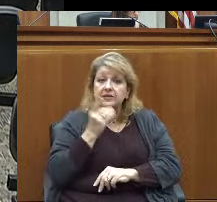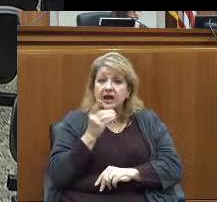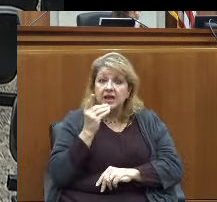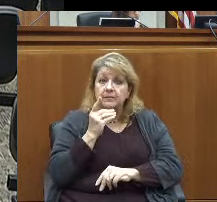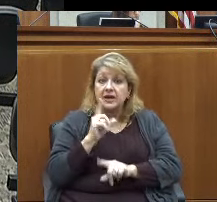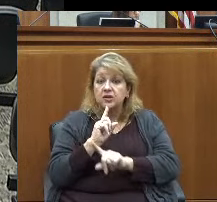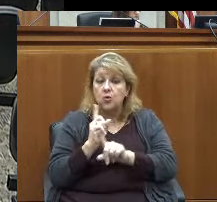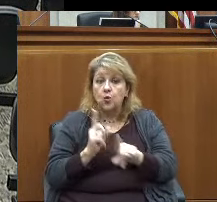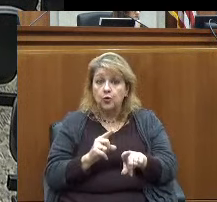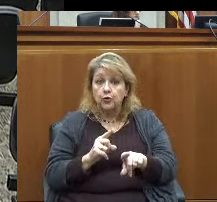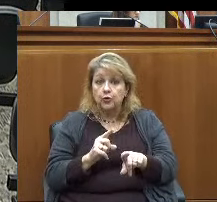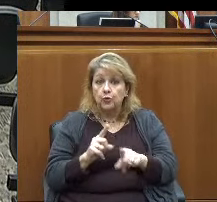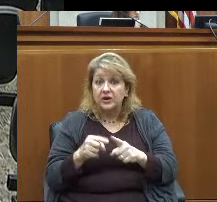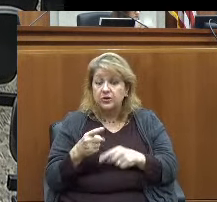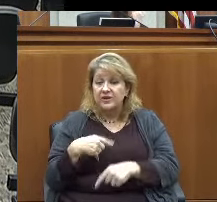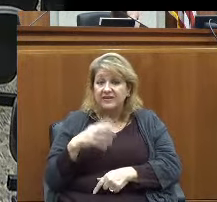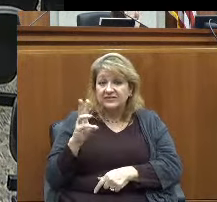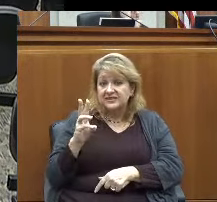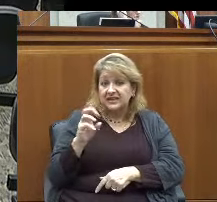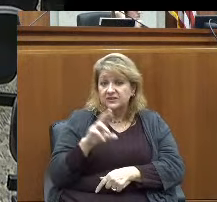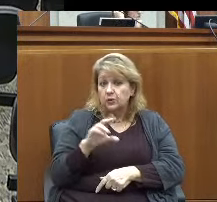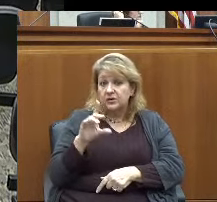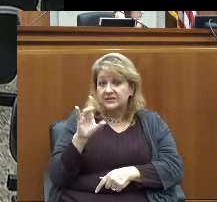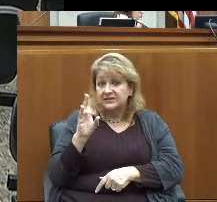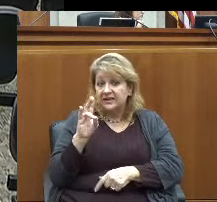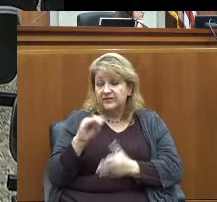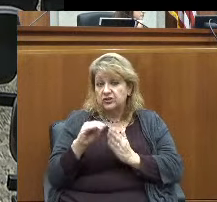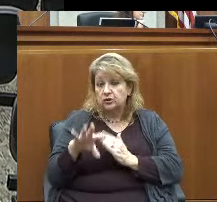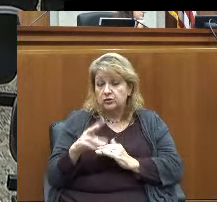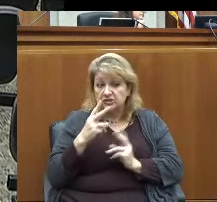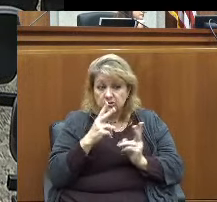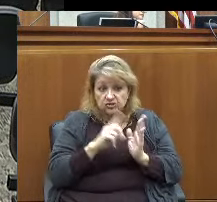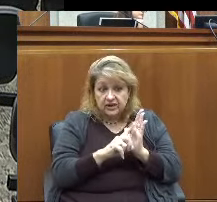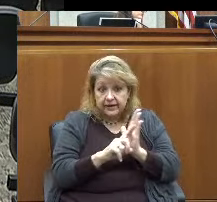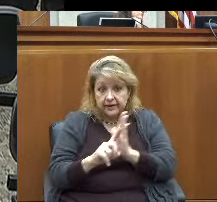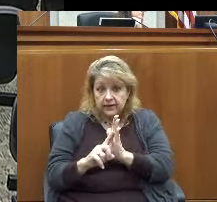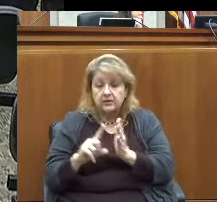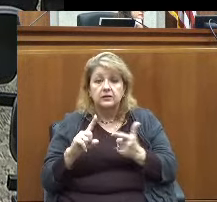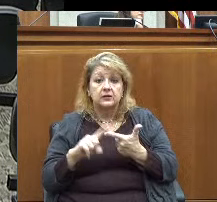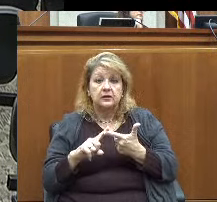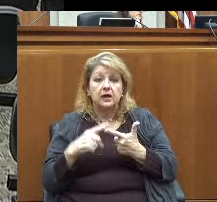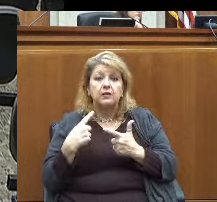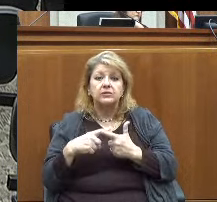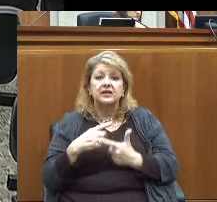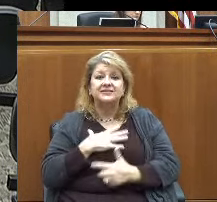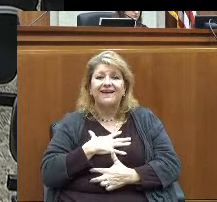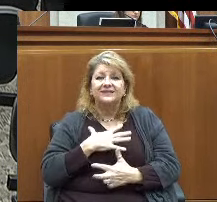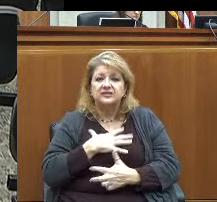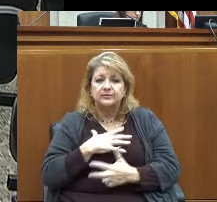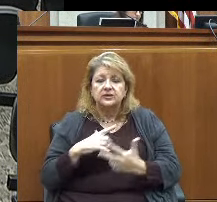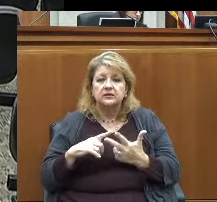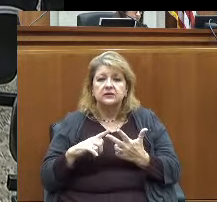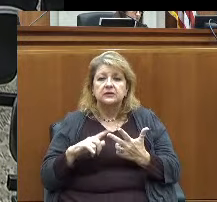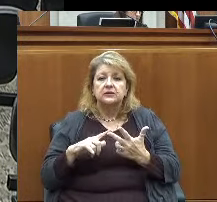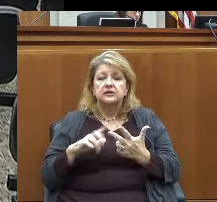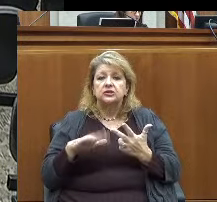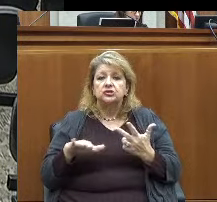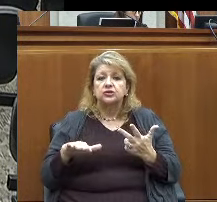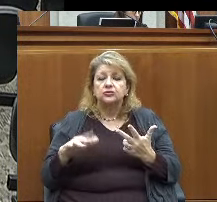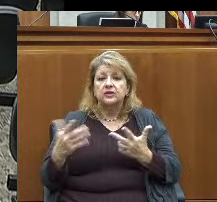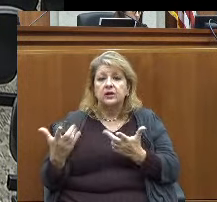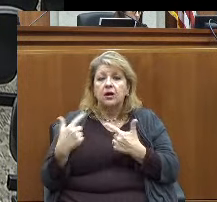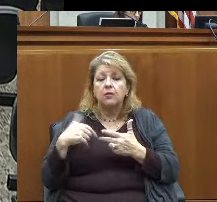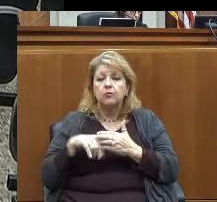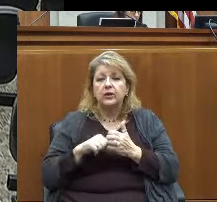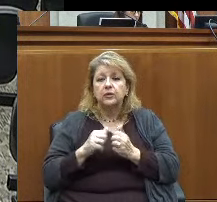diabetic order, you have 6 or 7 students to see about, along with asthma, children that